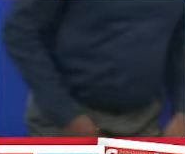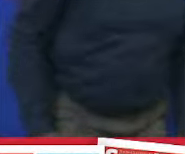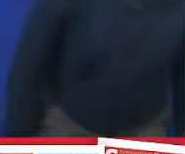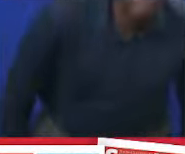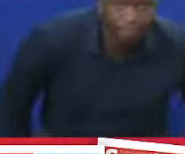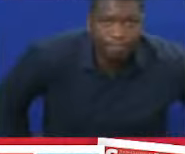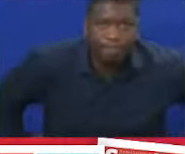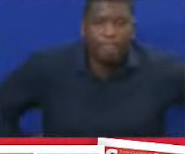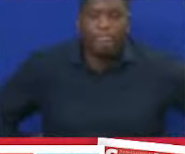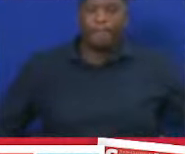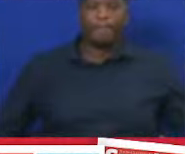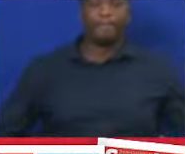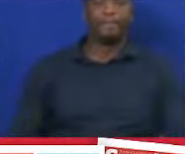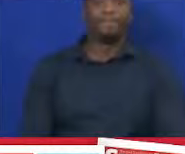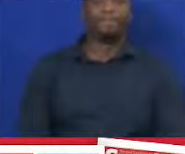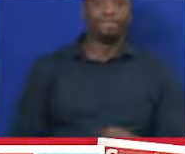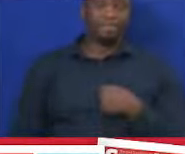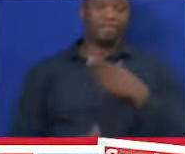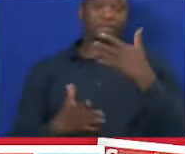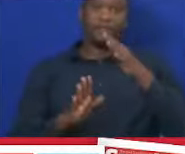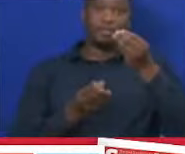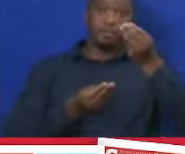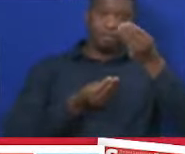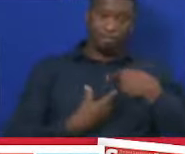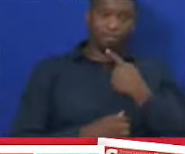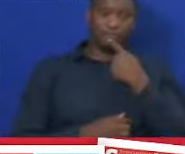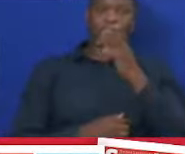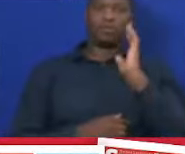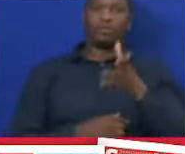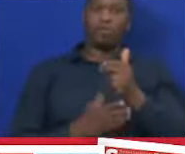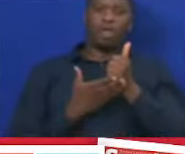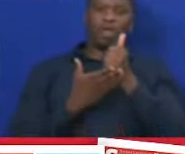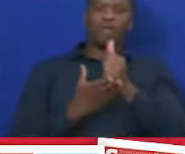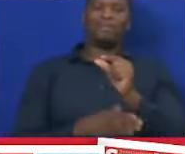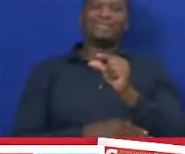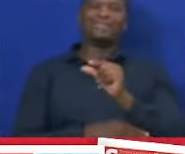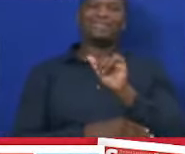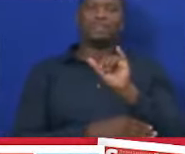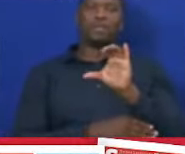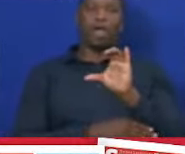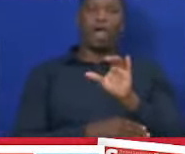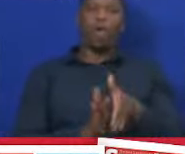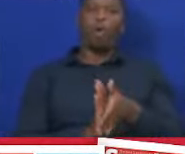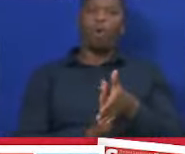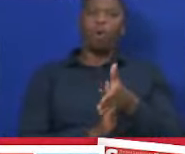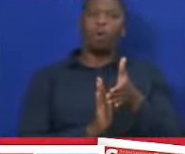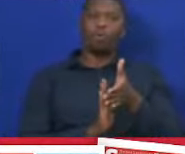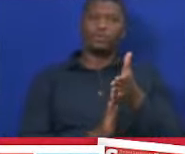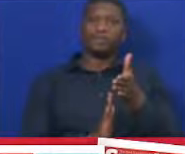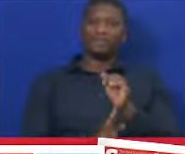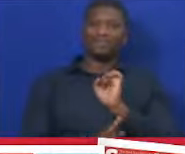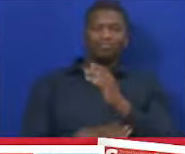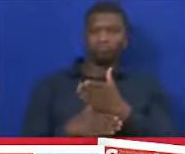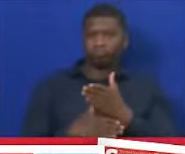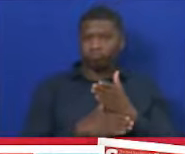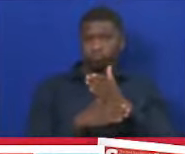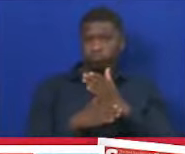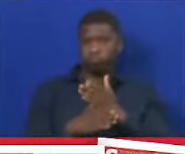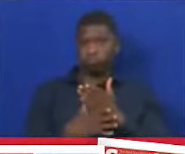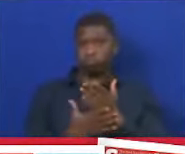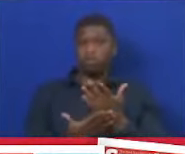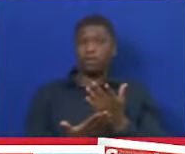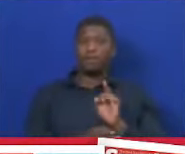Ops with their investigations, not specifically as to which cases am I going